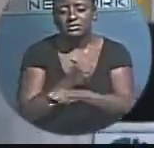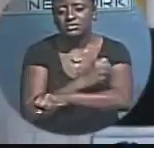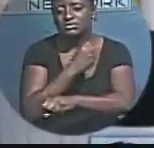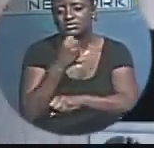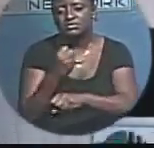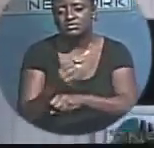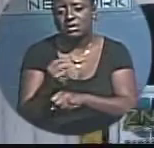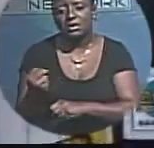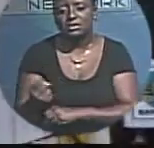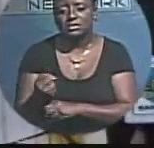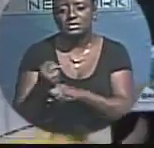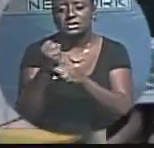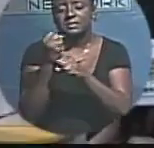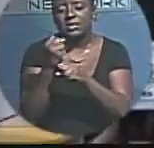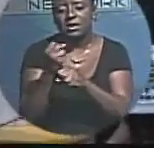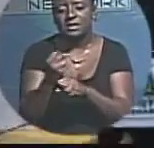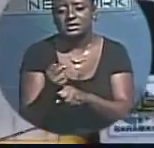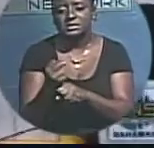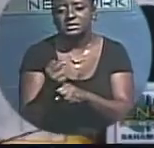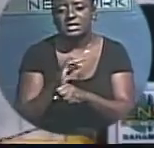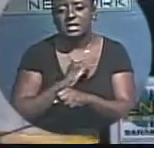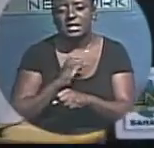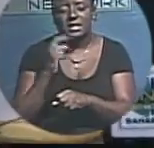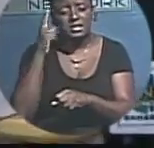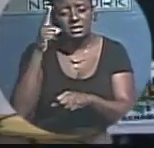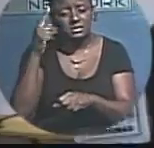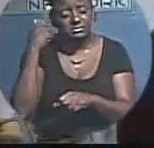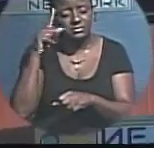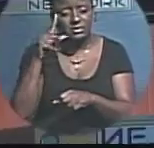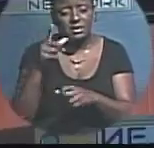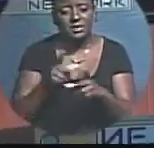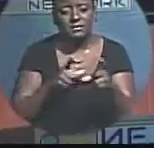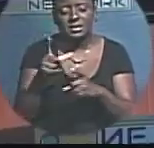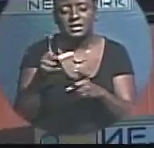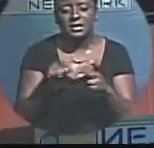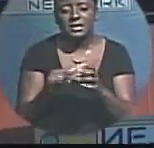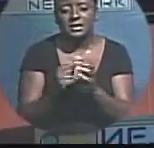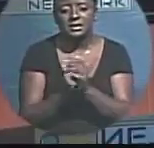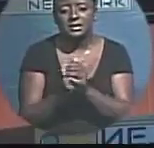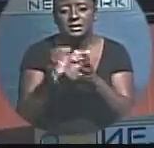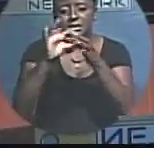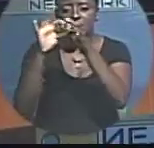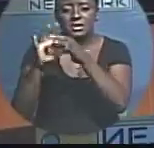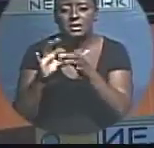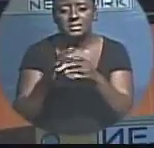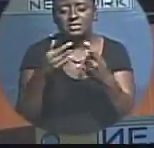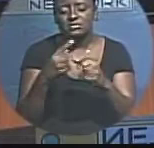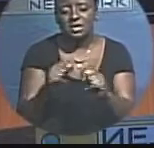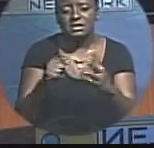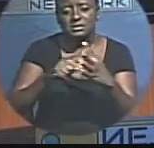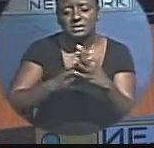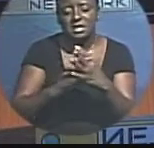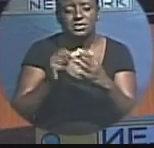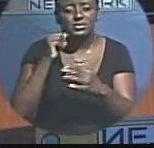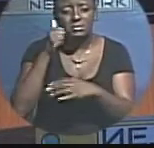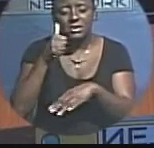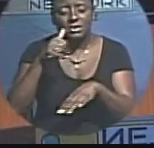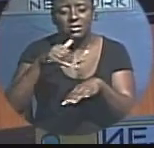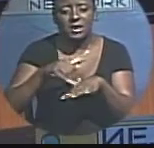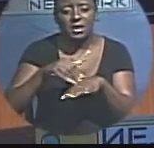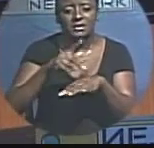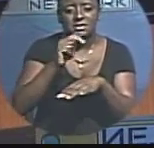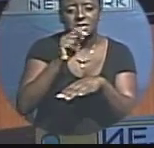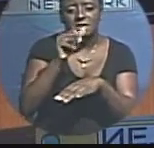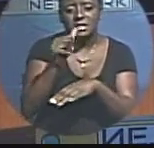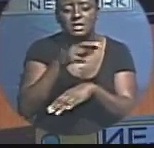base. And just look forward to competing this weekend. Again, the Olympic trials start tomorrow at the Thomas A. Robinson Stadium. They will